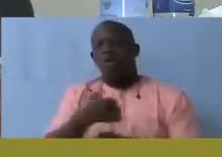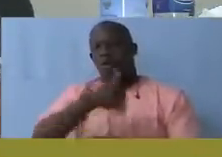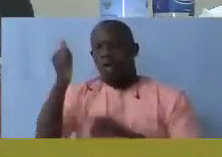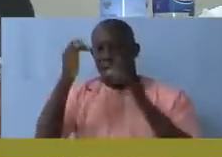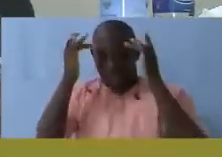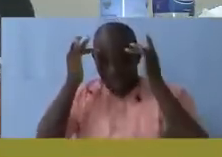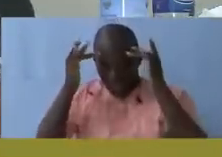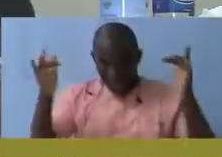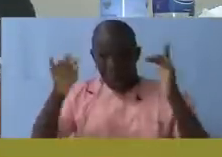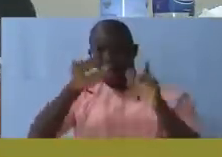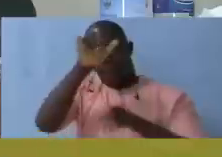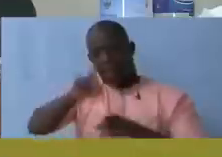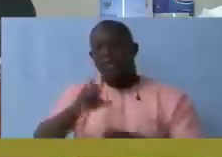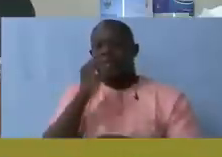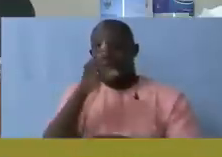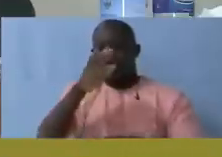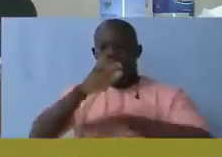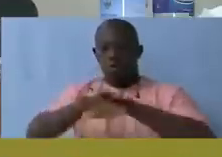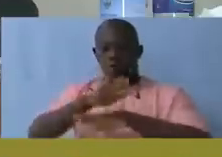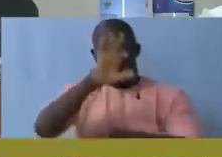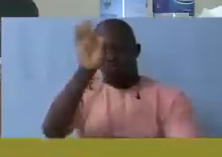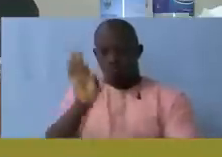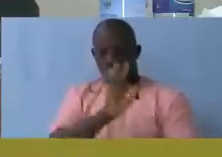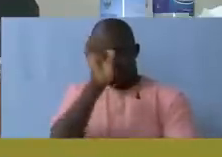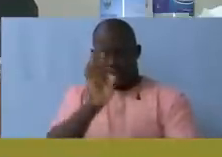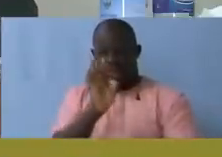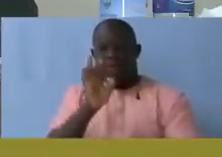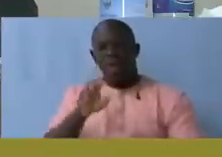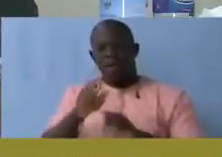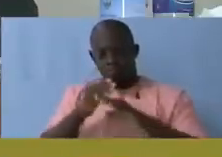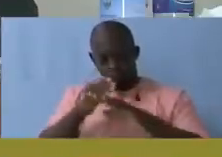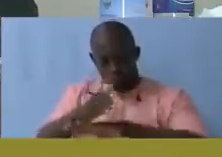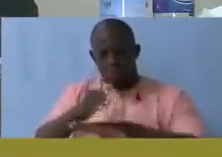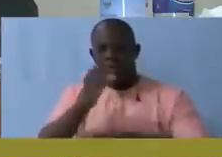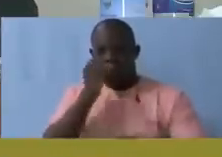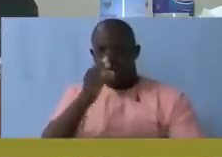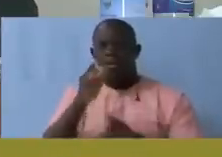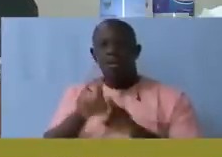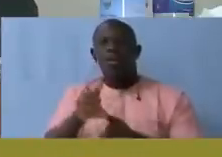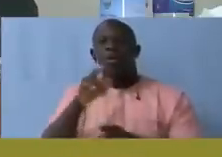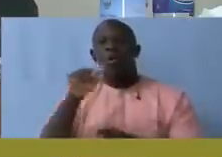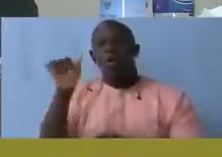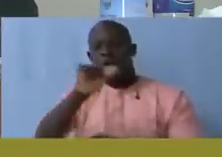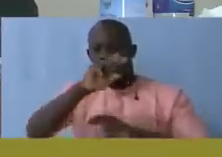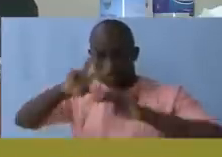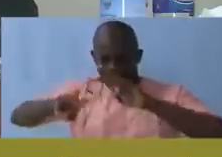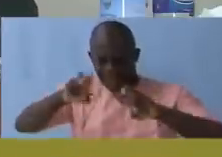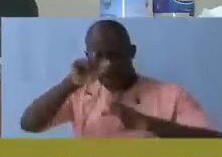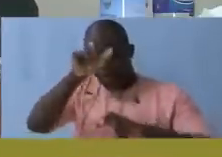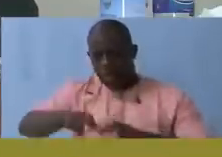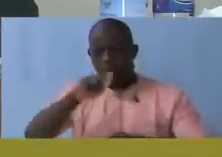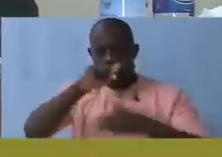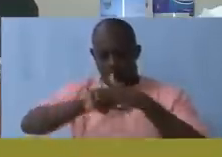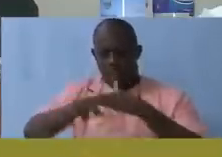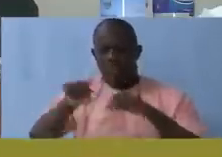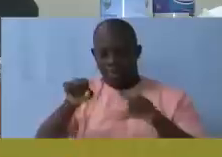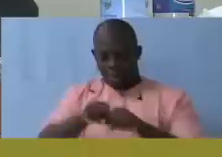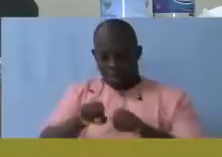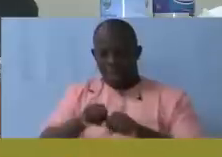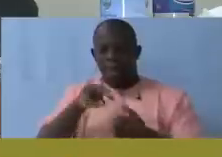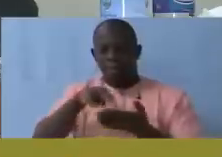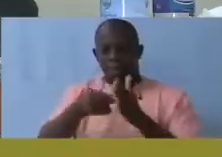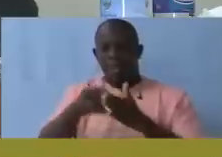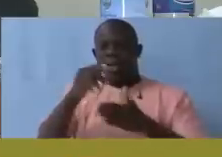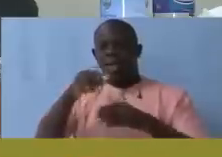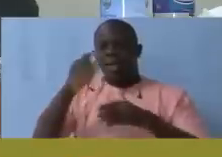Experts said on Tuesday. And then it goes on to say, a researcher in Senegal said Jammeh's office had